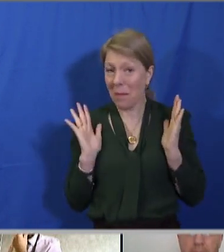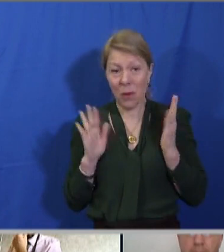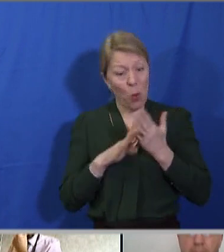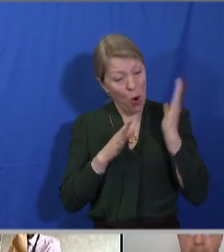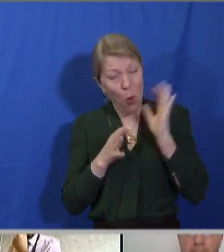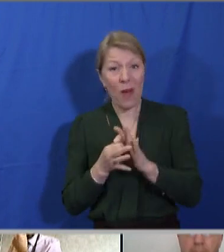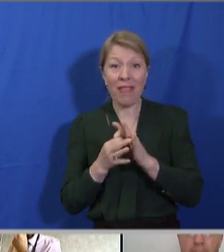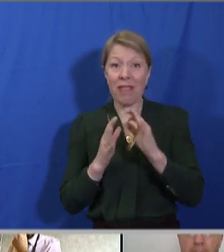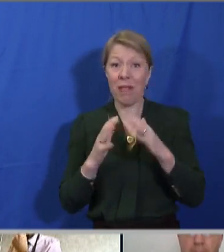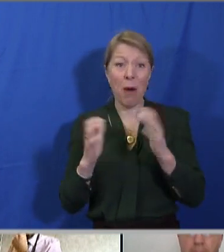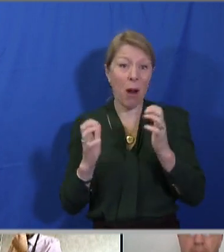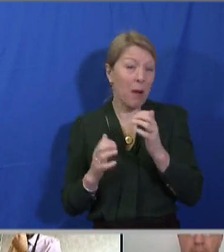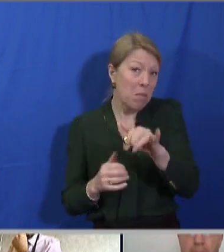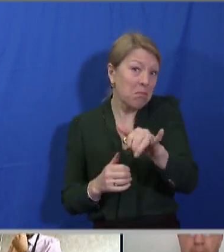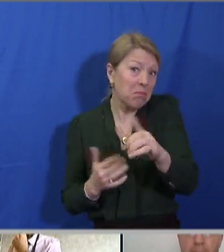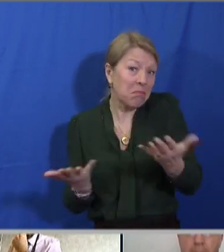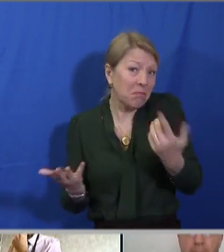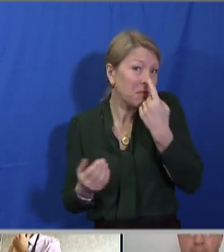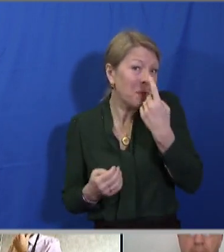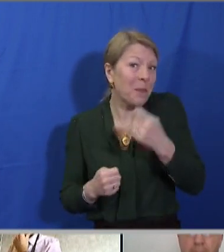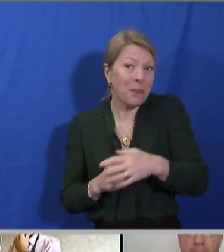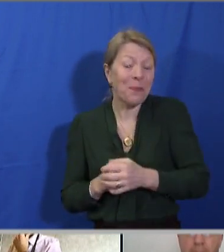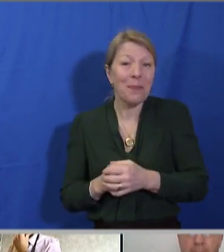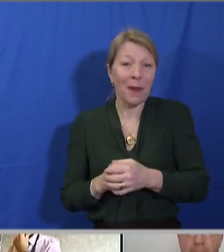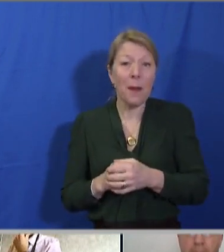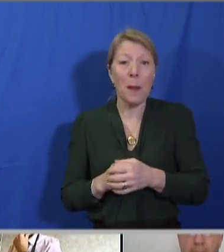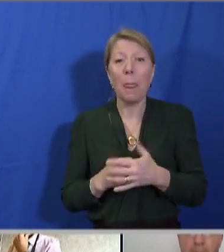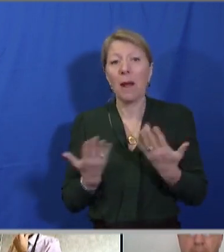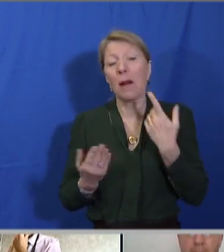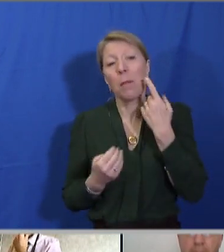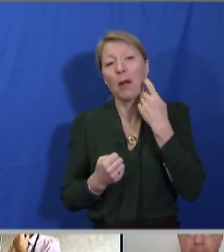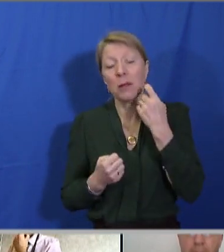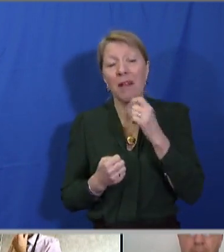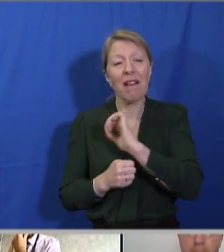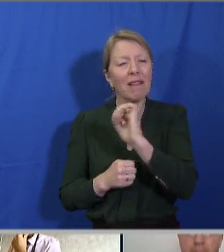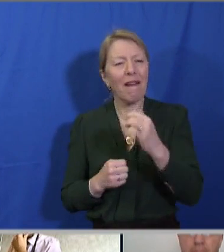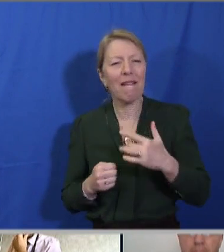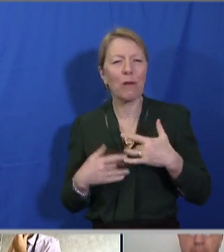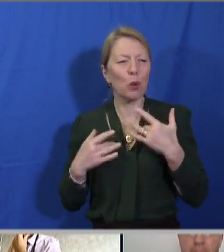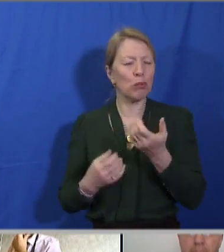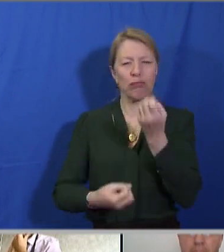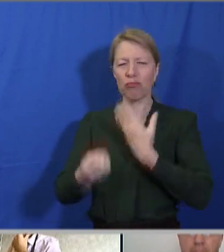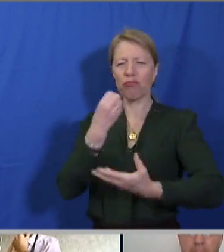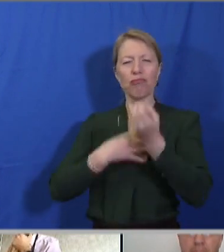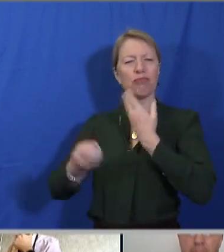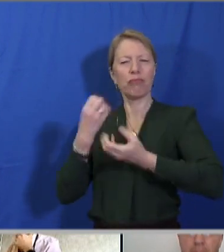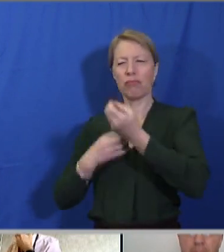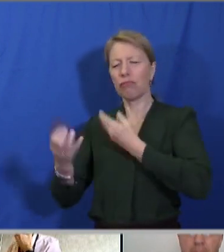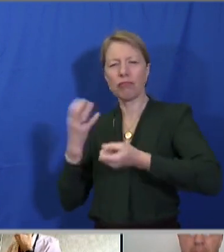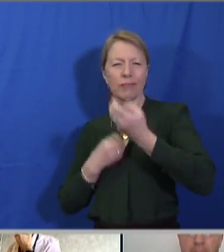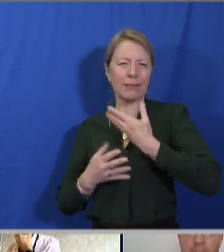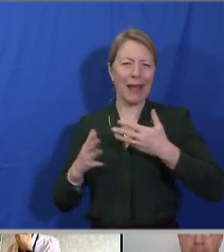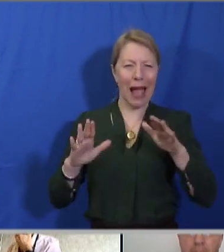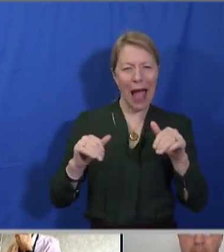you know, to kind of to provide briefings and take their views and work with them on how we can better reach disabled people